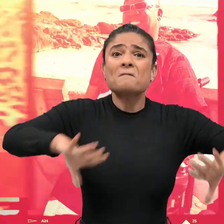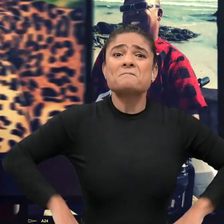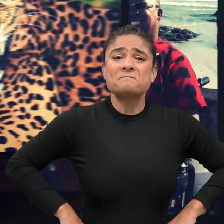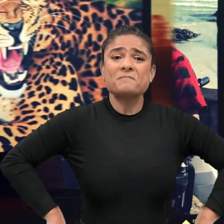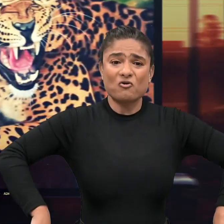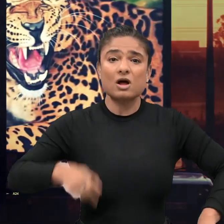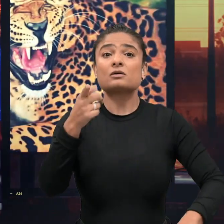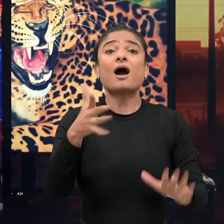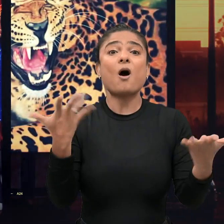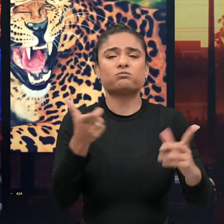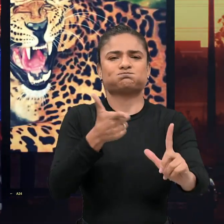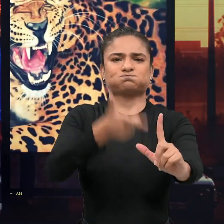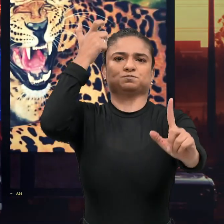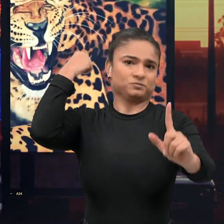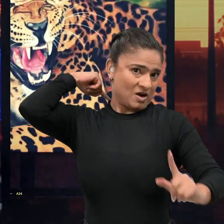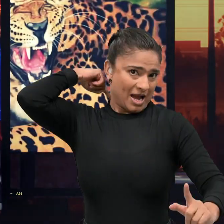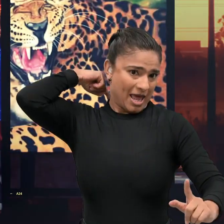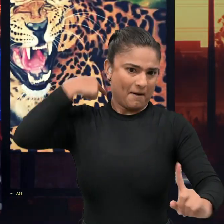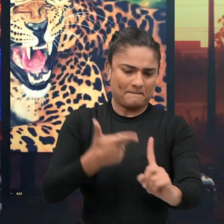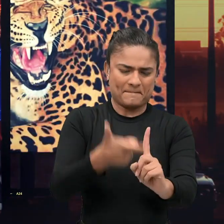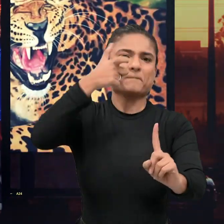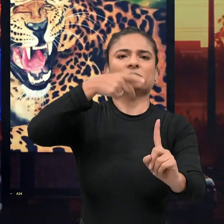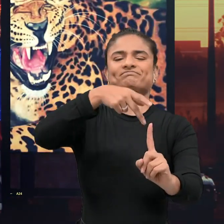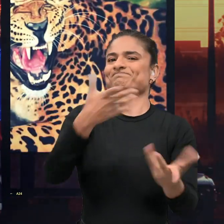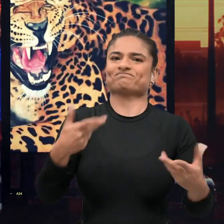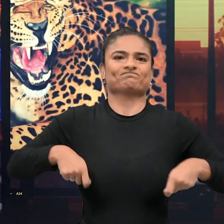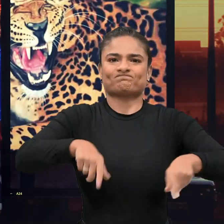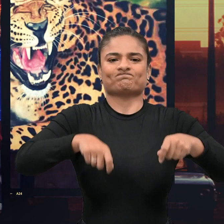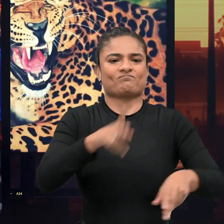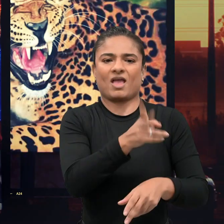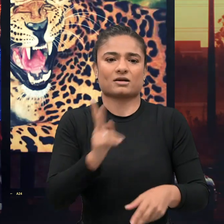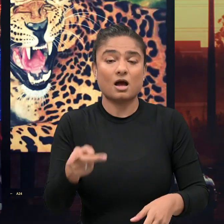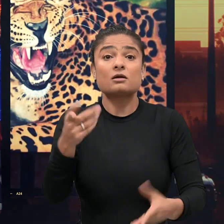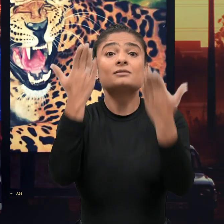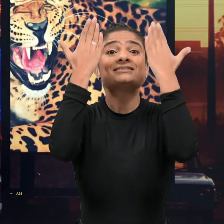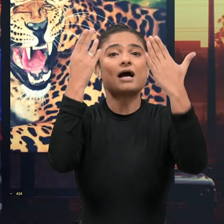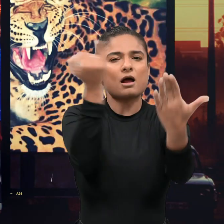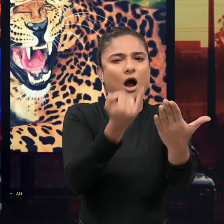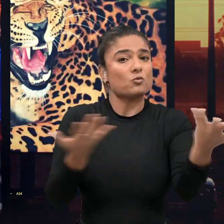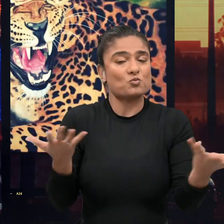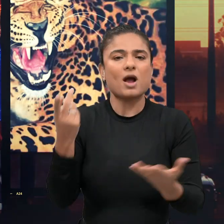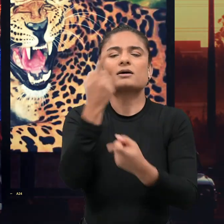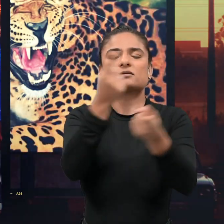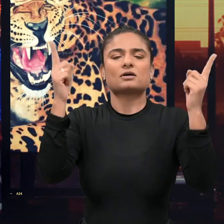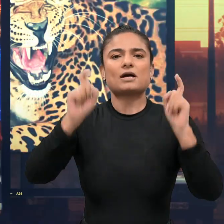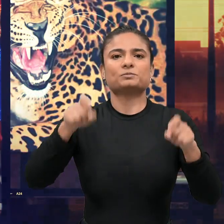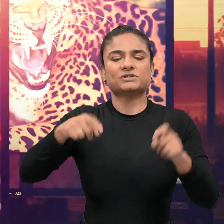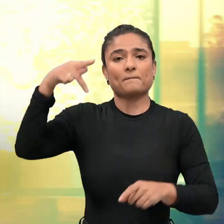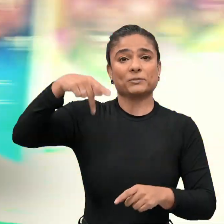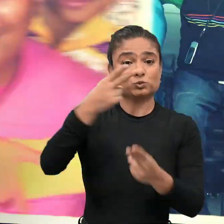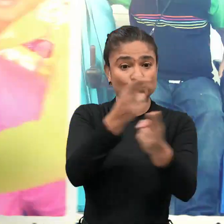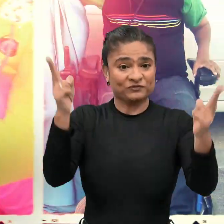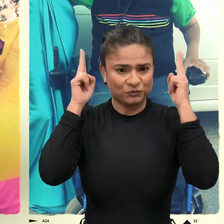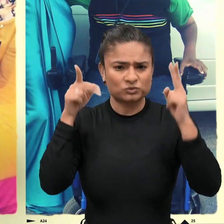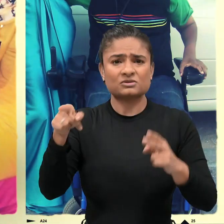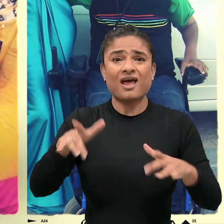him paralyzed from the neck down. But the quadriplegic who studied architecture at the Cape Peninsula University of Technology refused